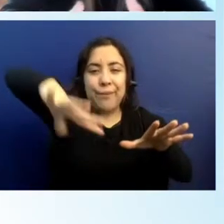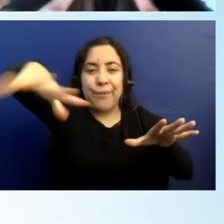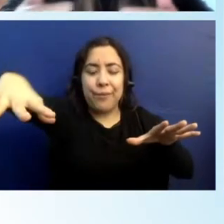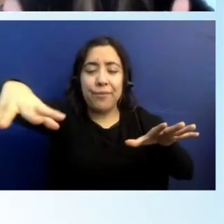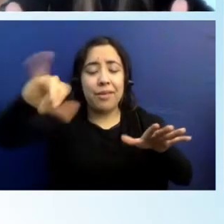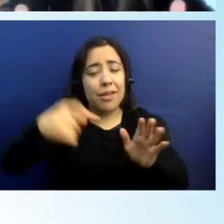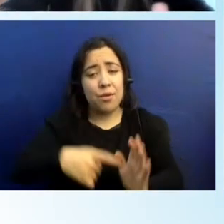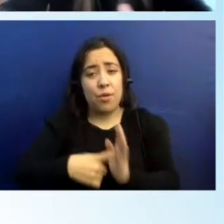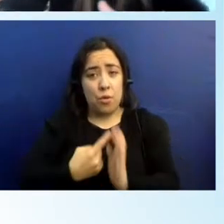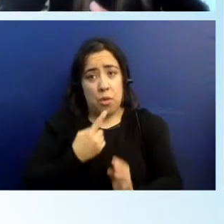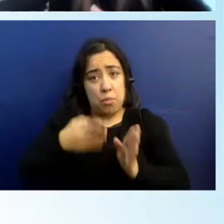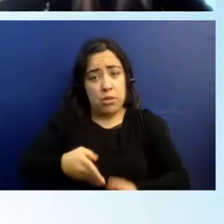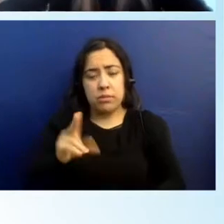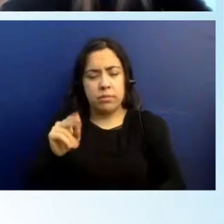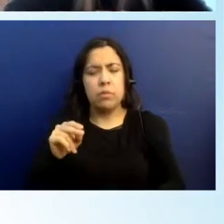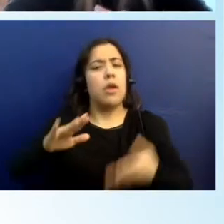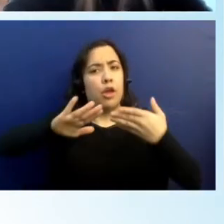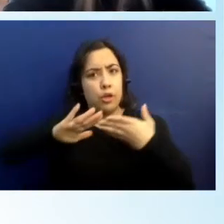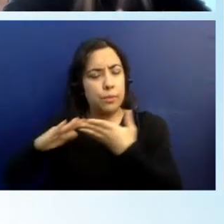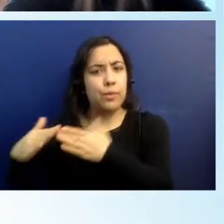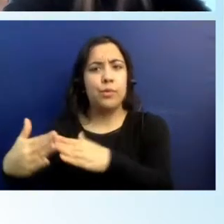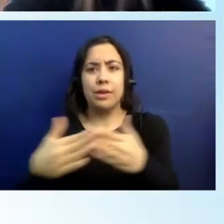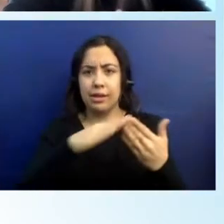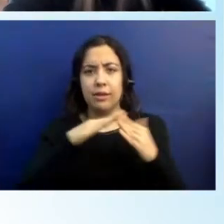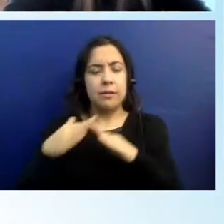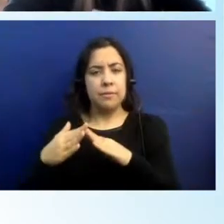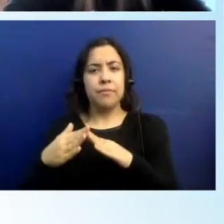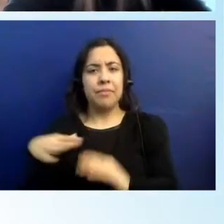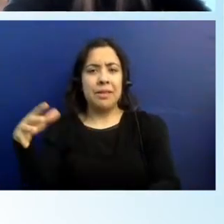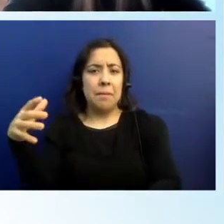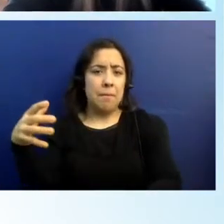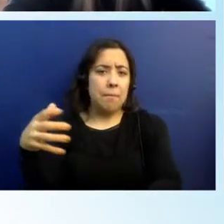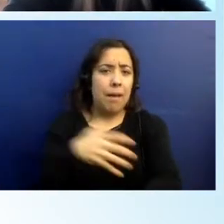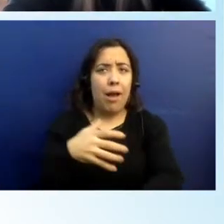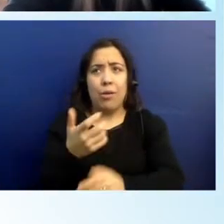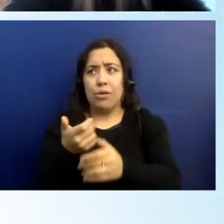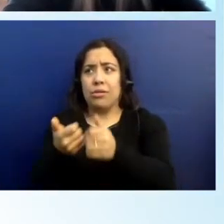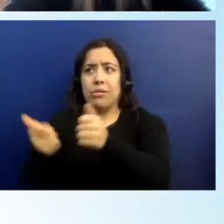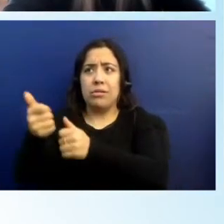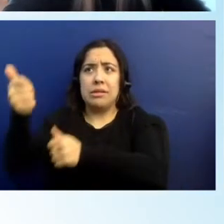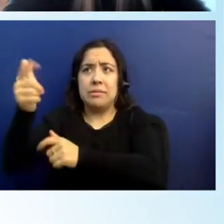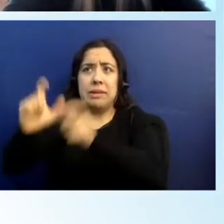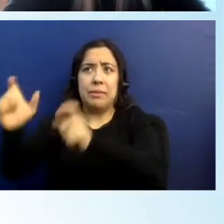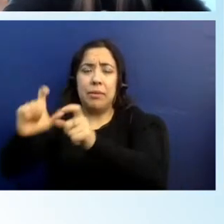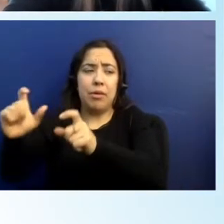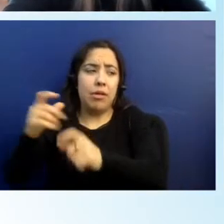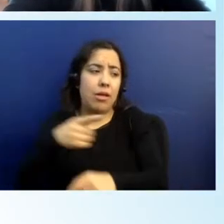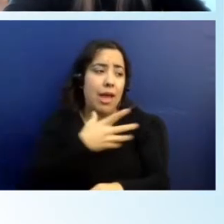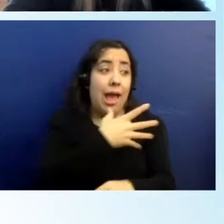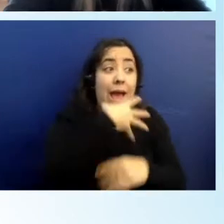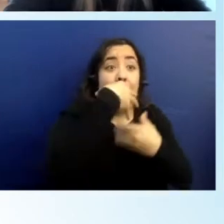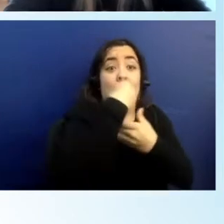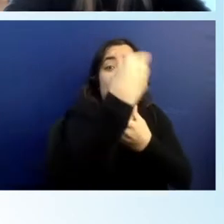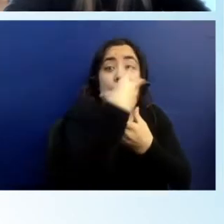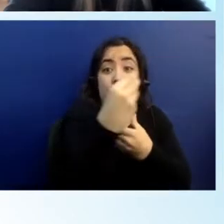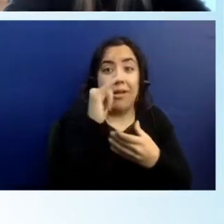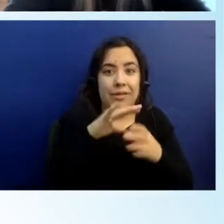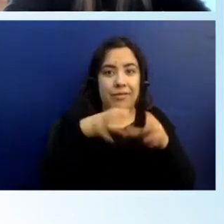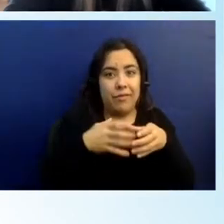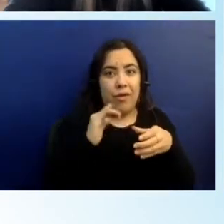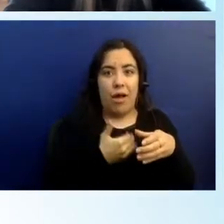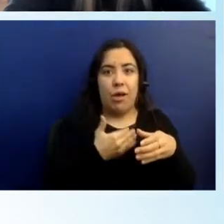you know, powers and stakeholders outside of the indigenous community, you know, in today's climate to build these projects.